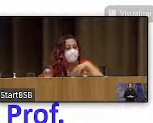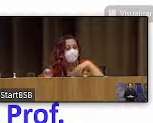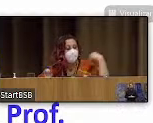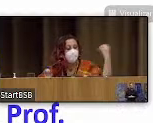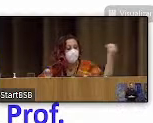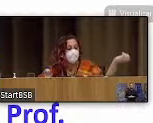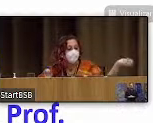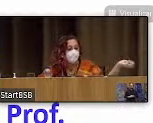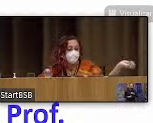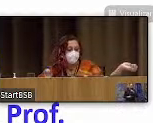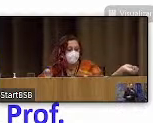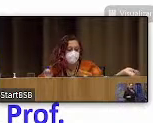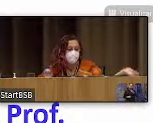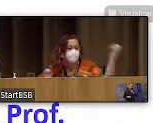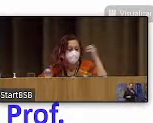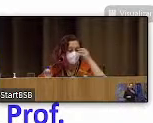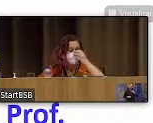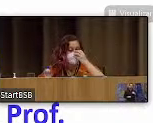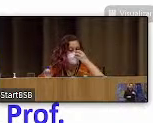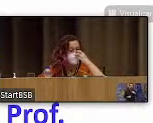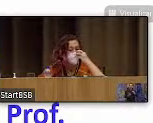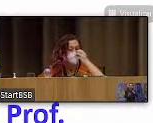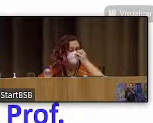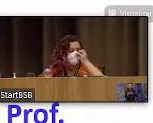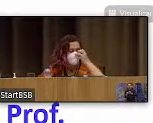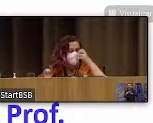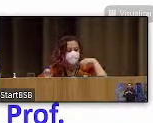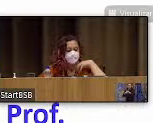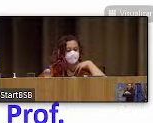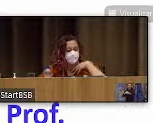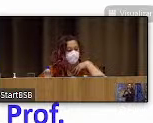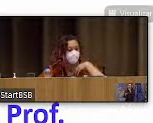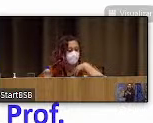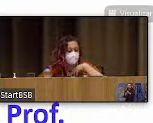782 patients that were